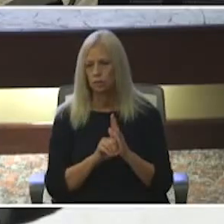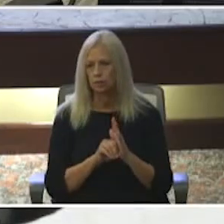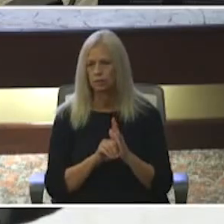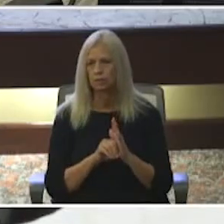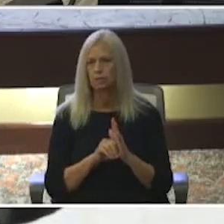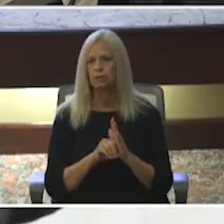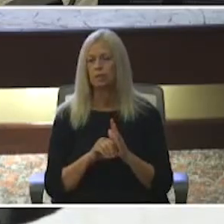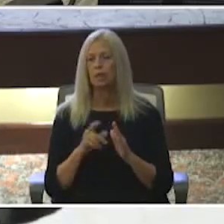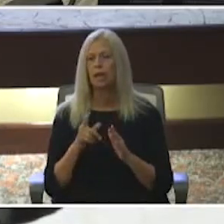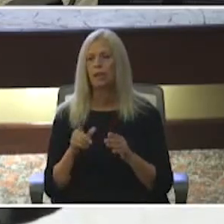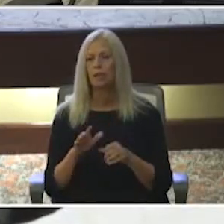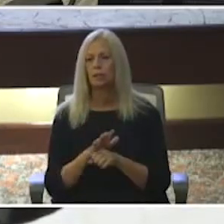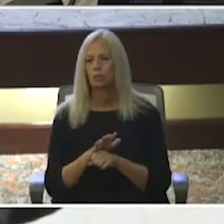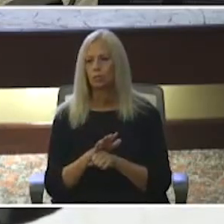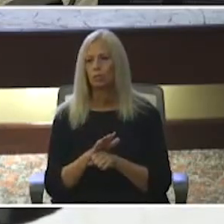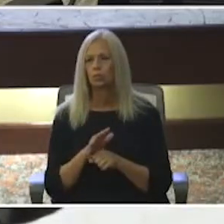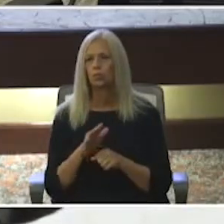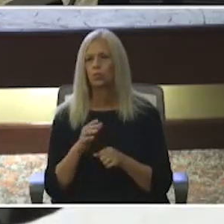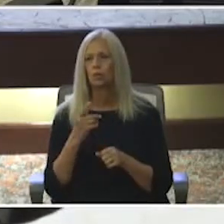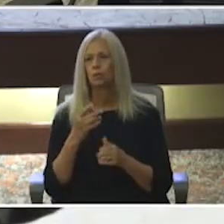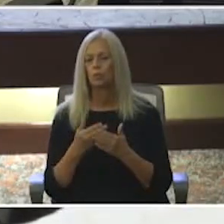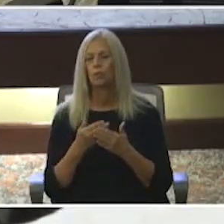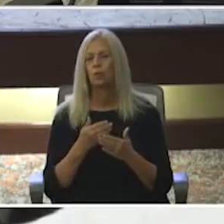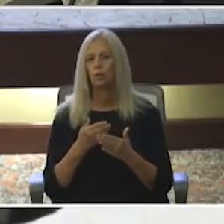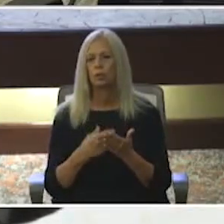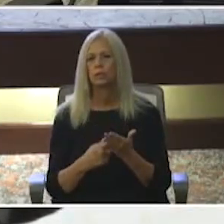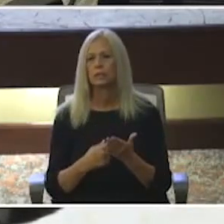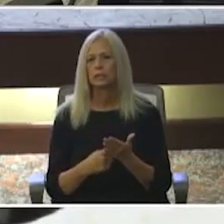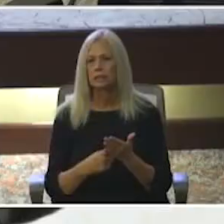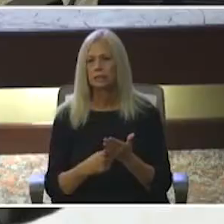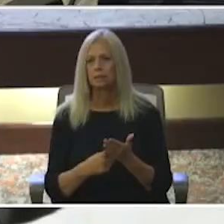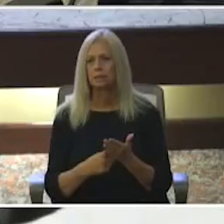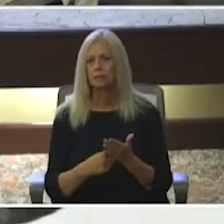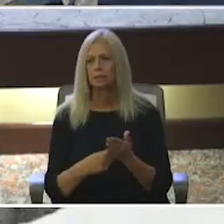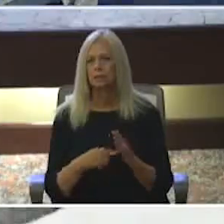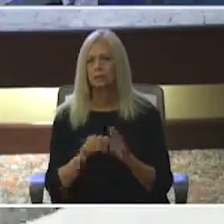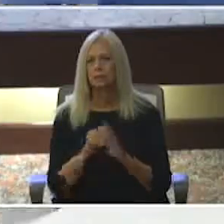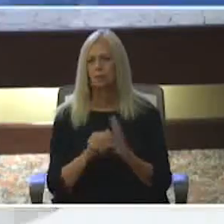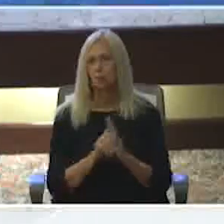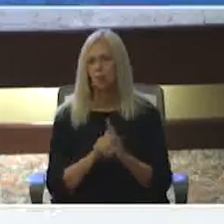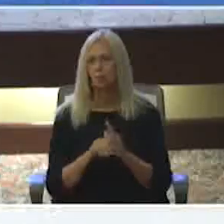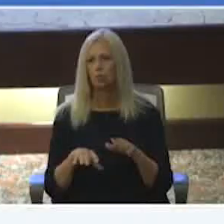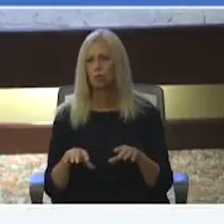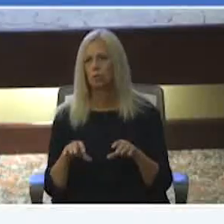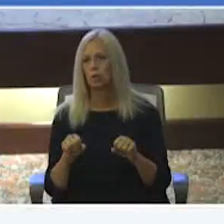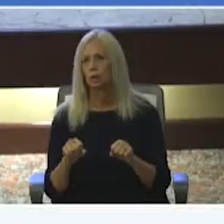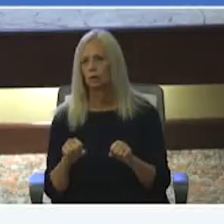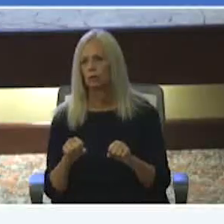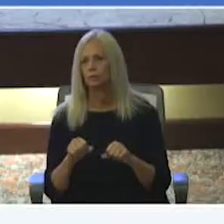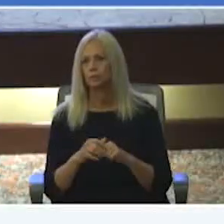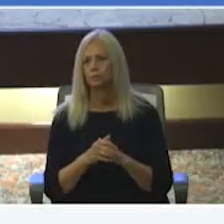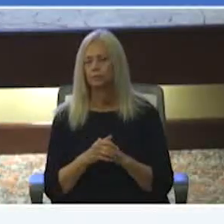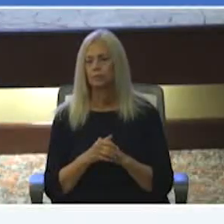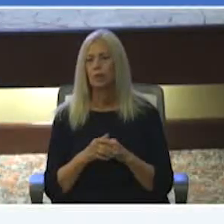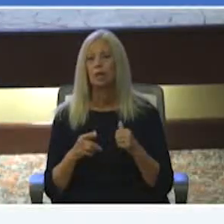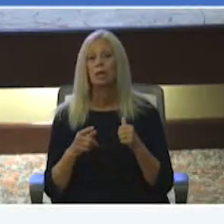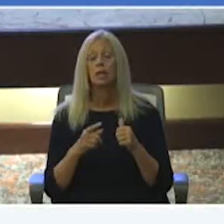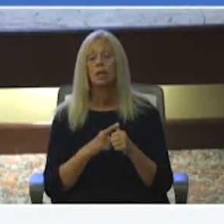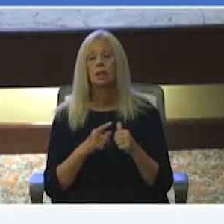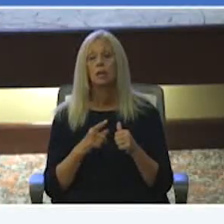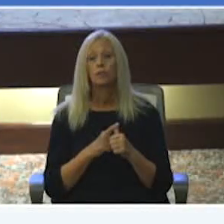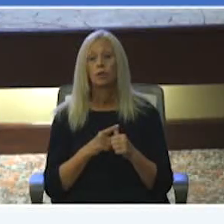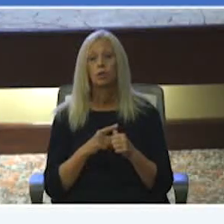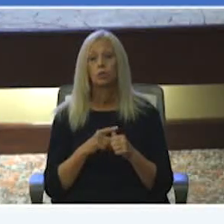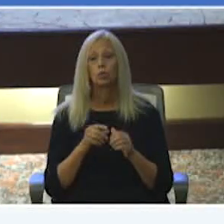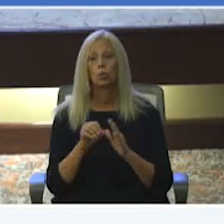want to cover a couple of these before we get into the code adoptions. So the first one is an ordinance